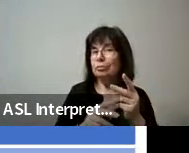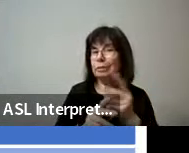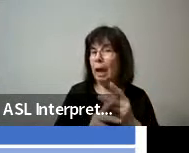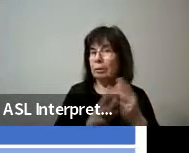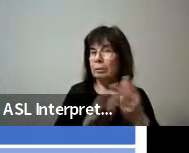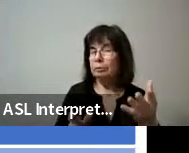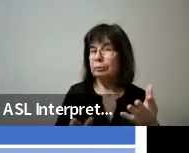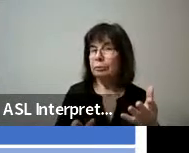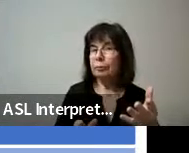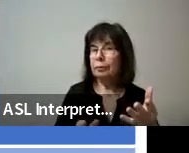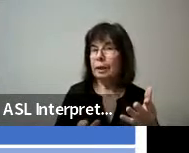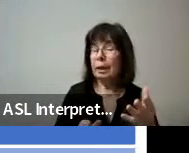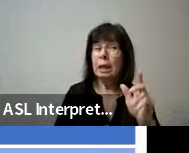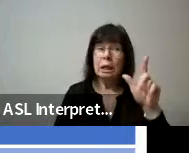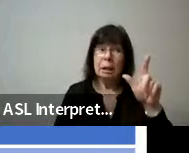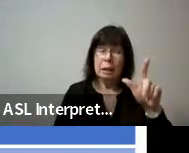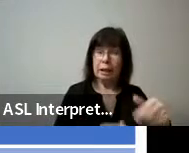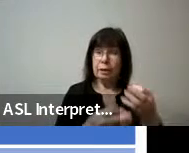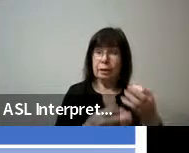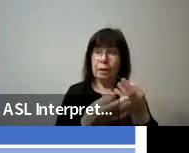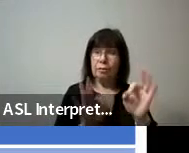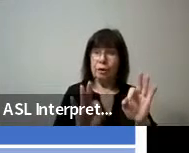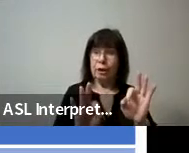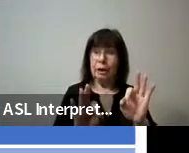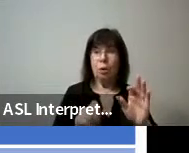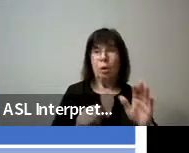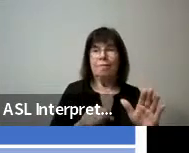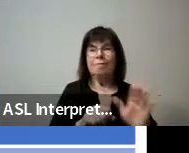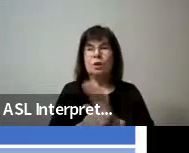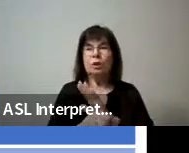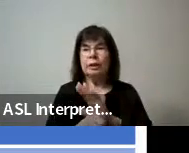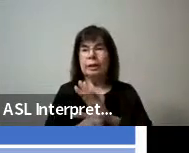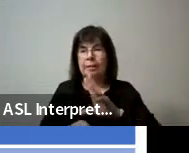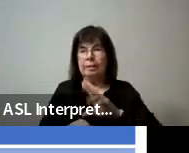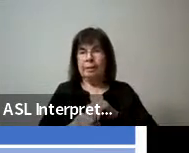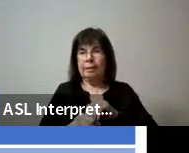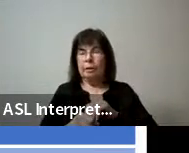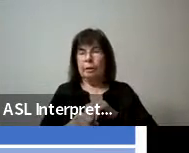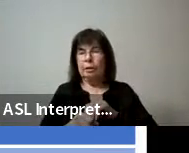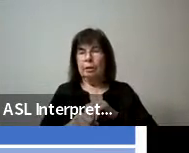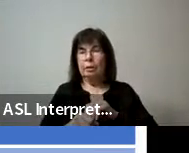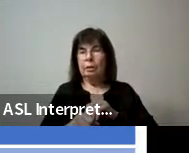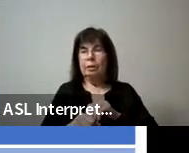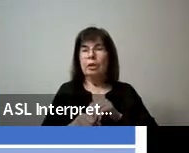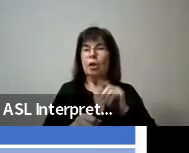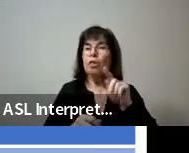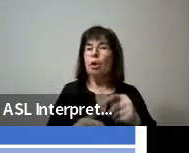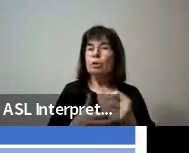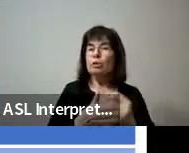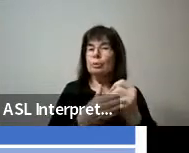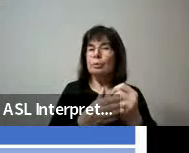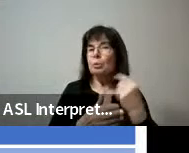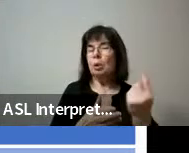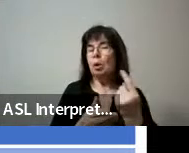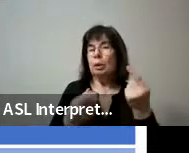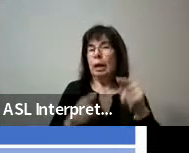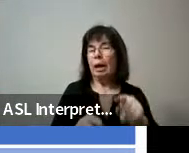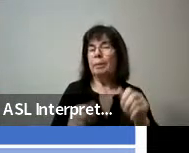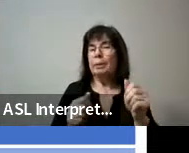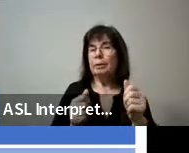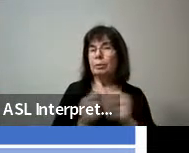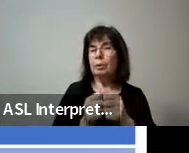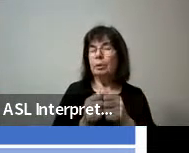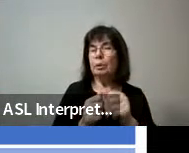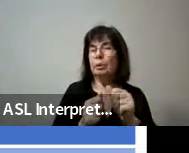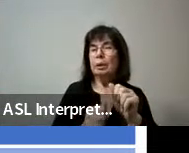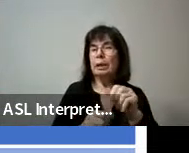the free testing treatment, or fully covered, I should say, testing, vaccines, and treatment will only be within